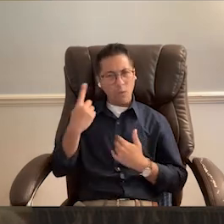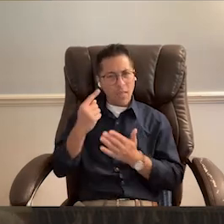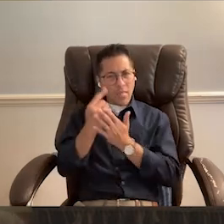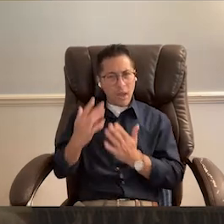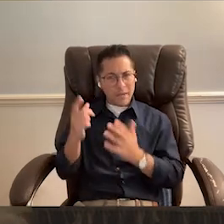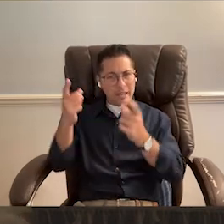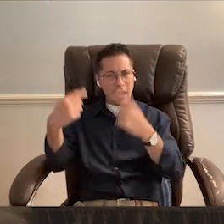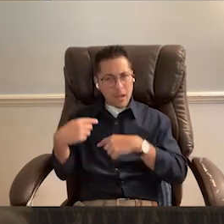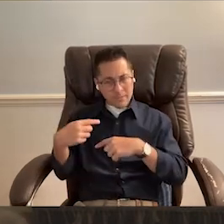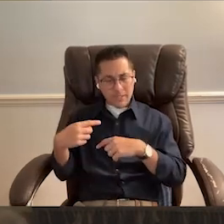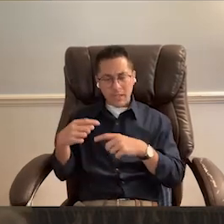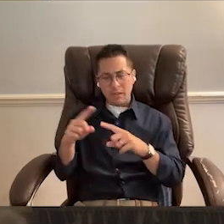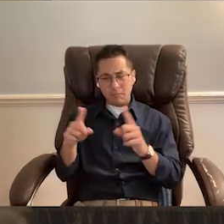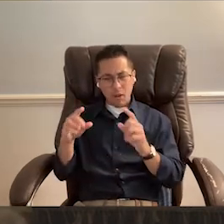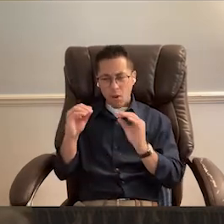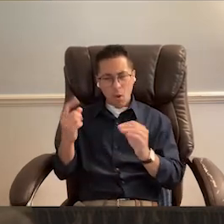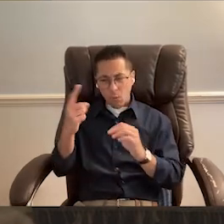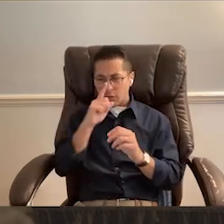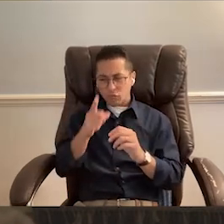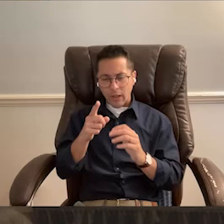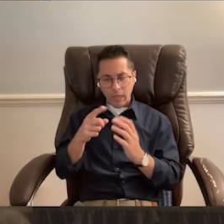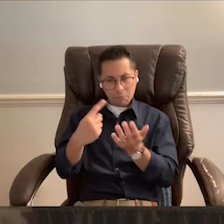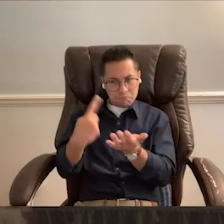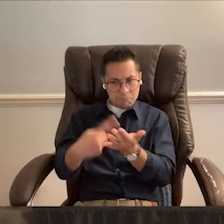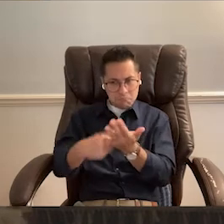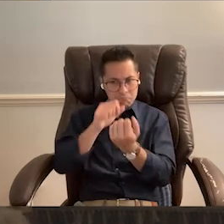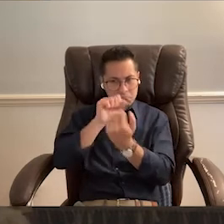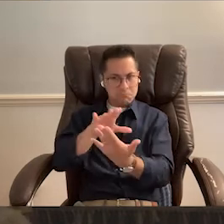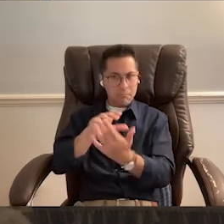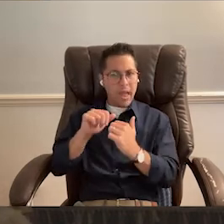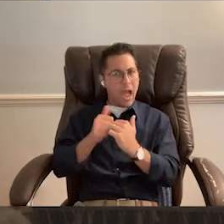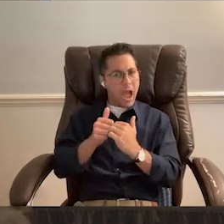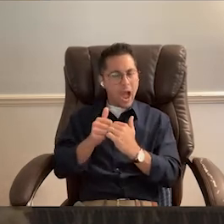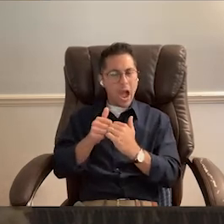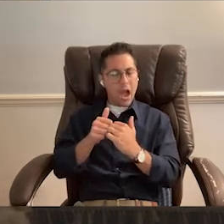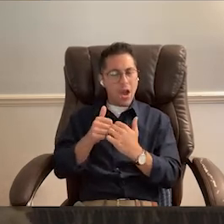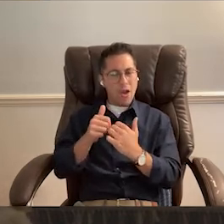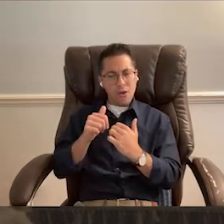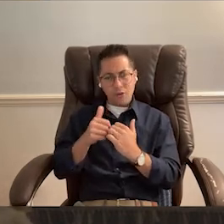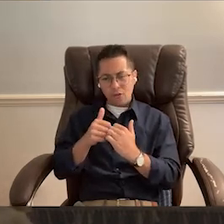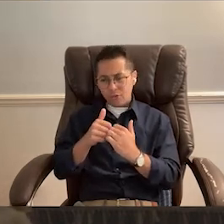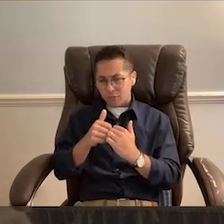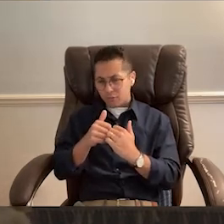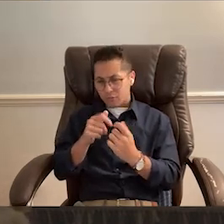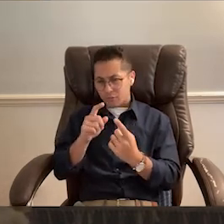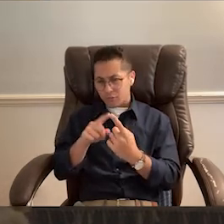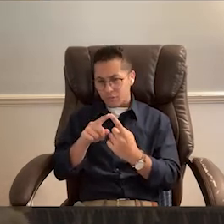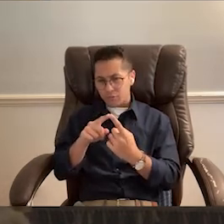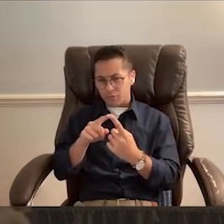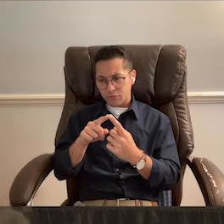spots of the floor of the house. Oh, yeah. So we have a behavioral therapist that comes in, but no one's really